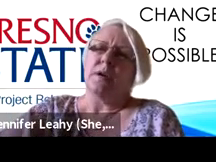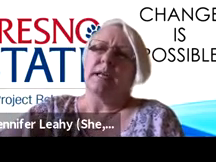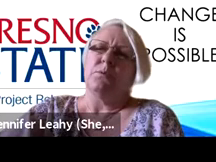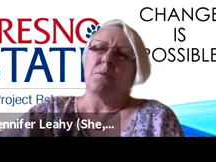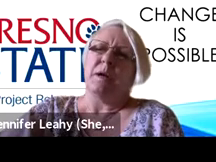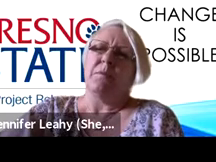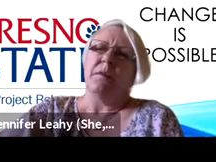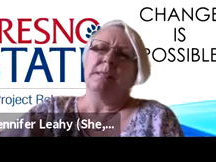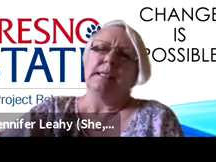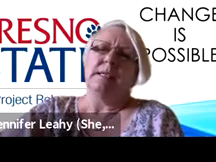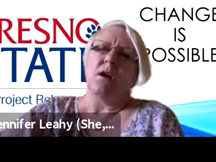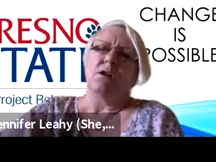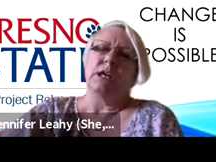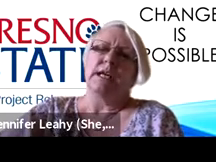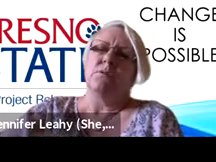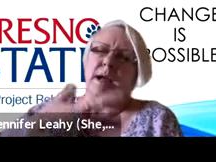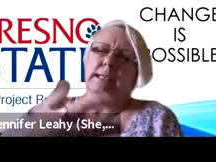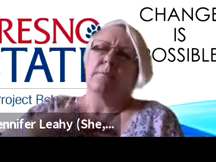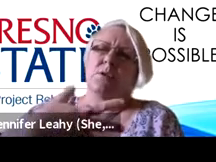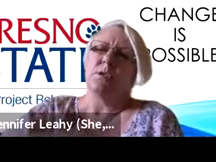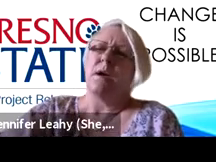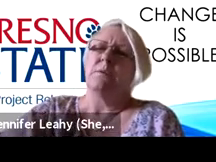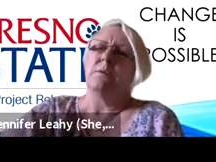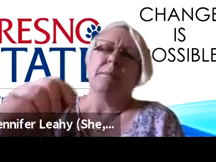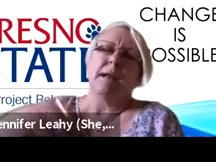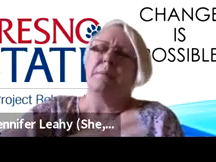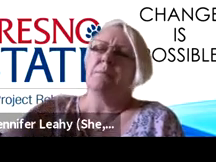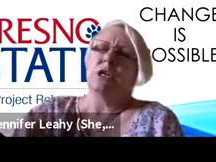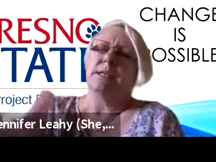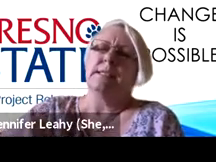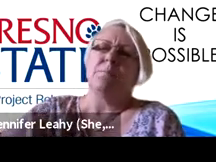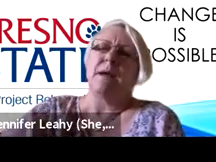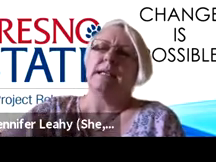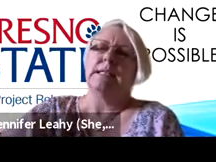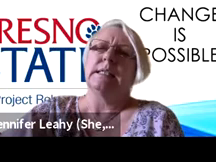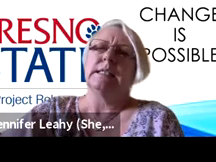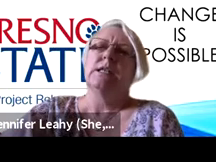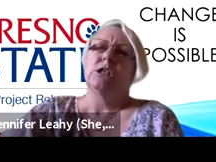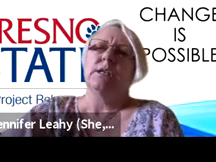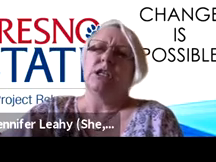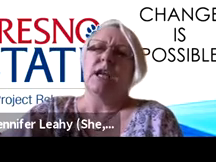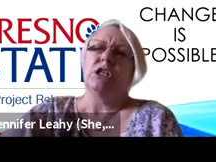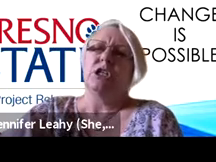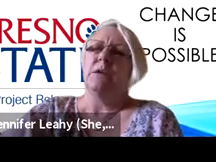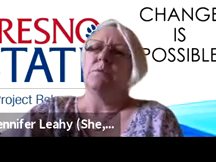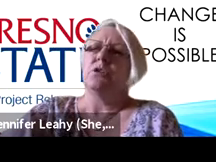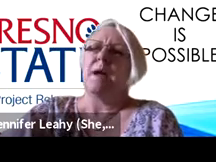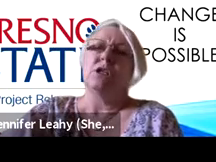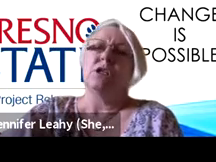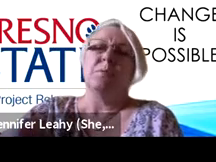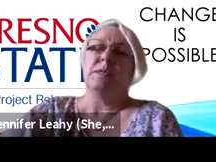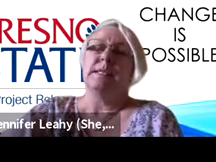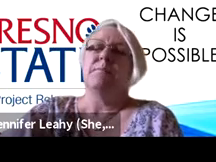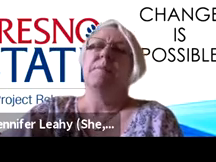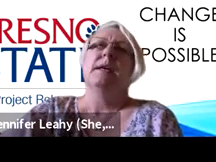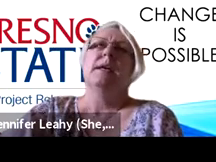was incarcerated. We've been working with him since he was incarcerated, writing to him and corresponding with him and helping him transition back into education when he returned back